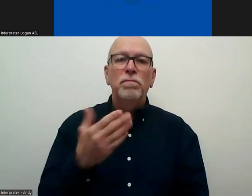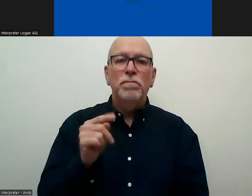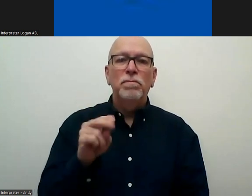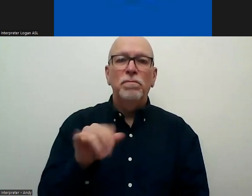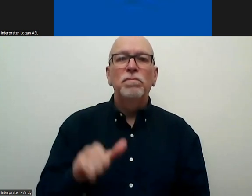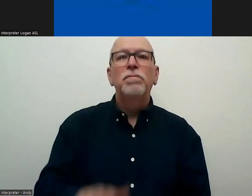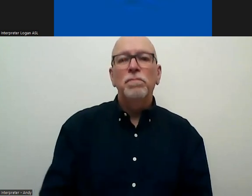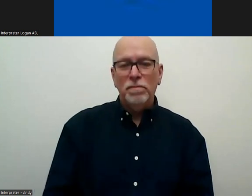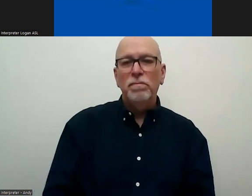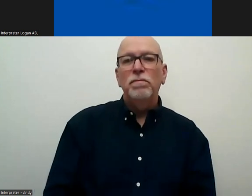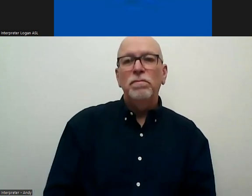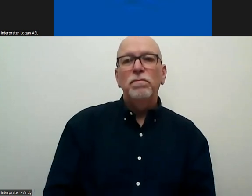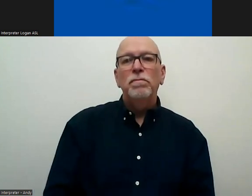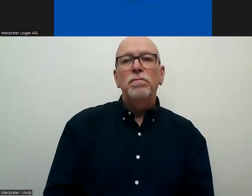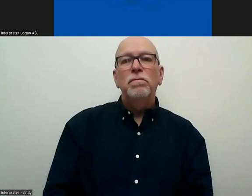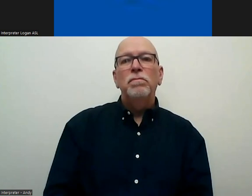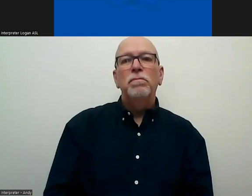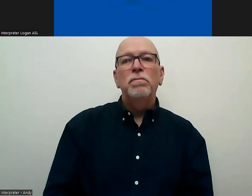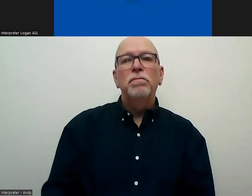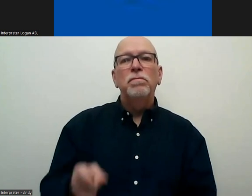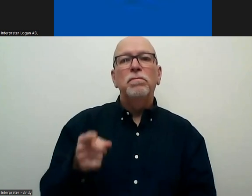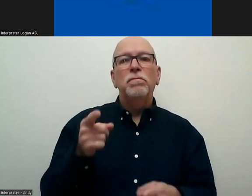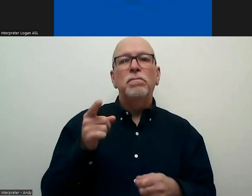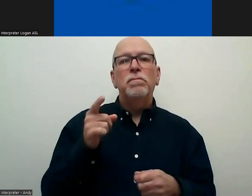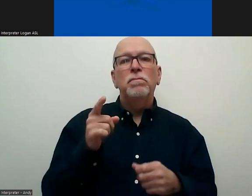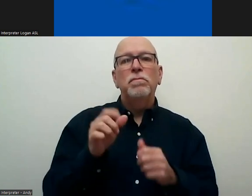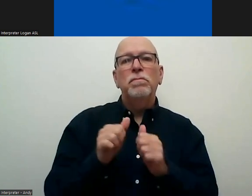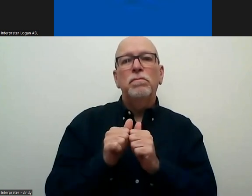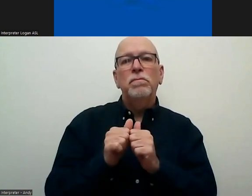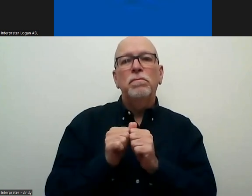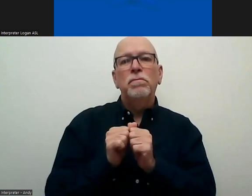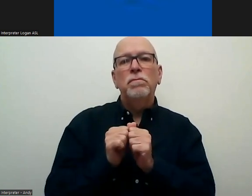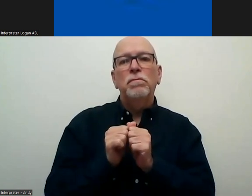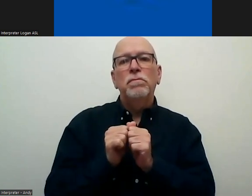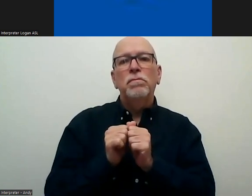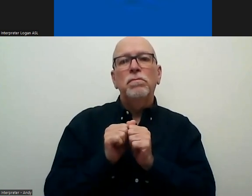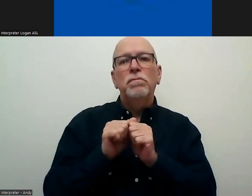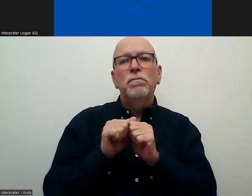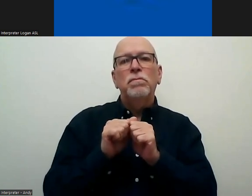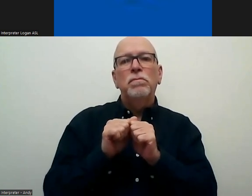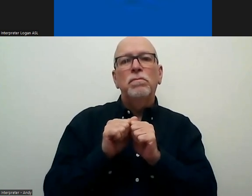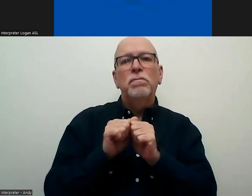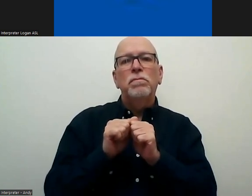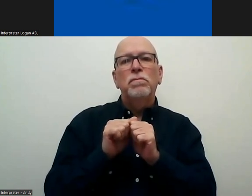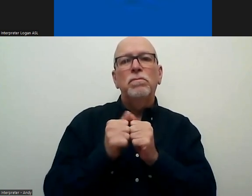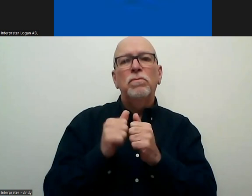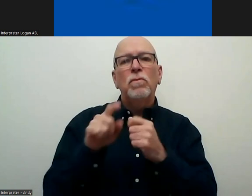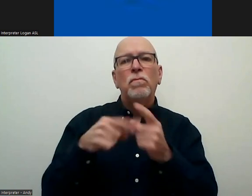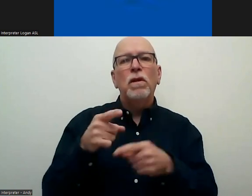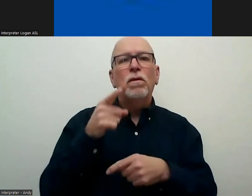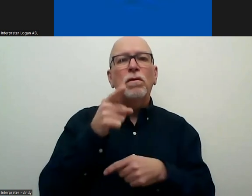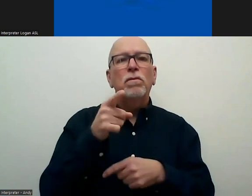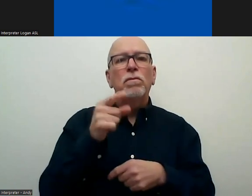how about you